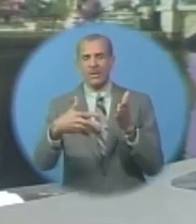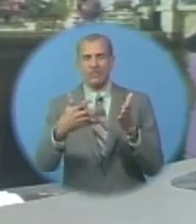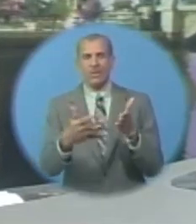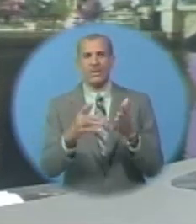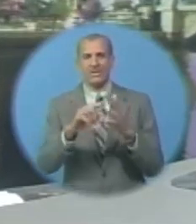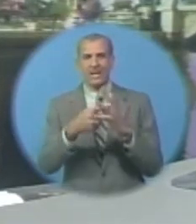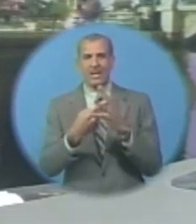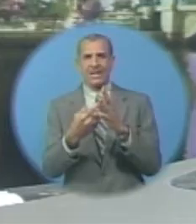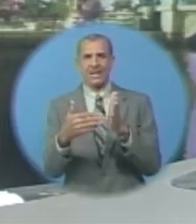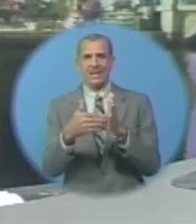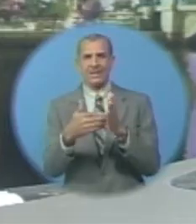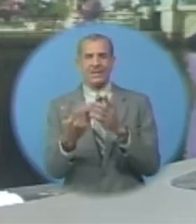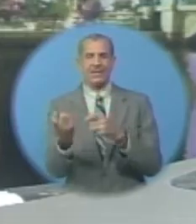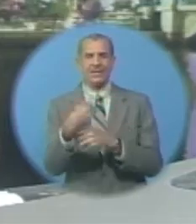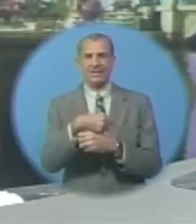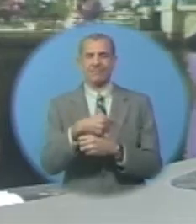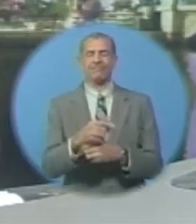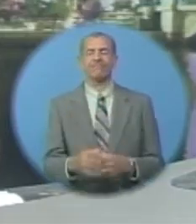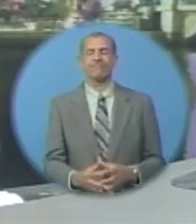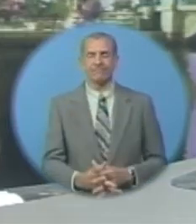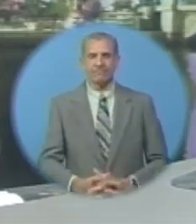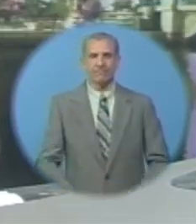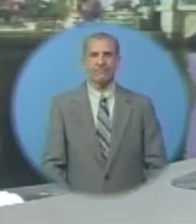postponed because the judge is on leave.